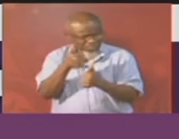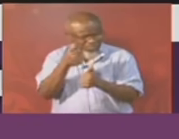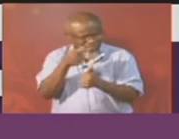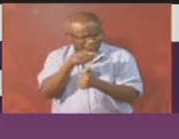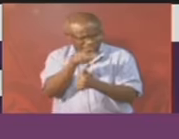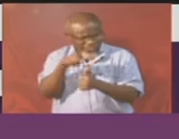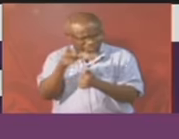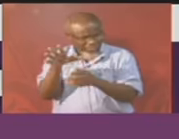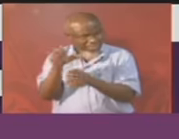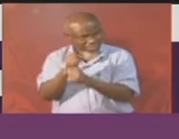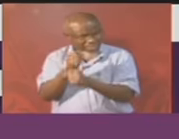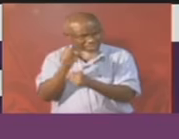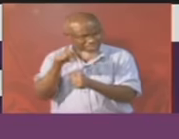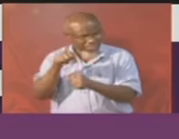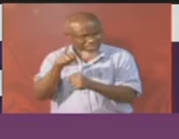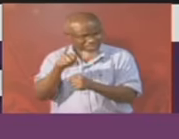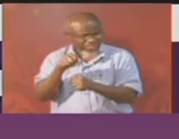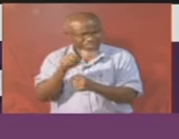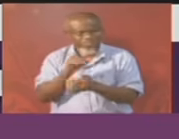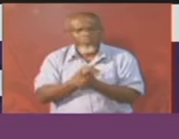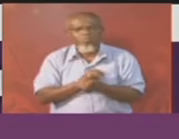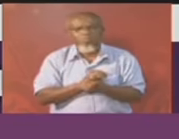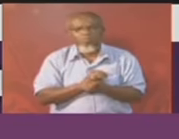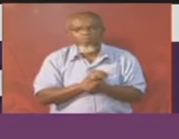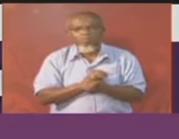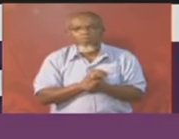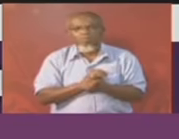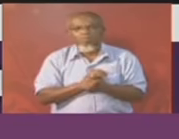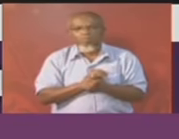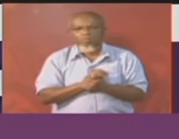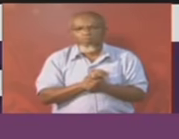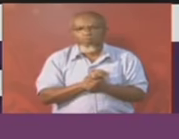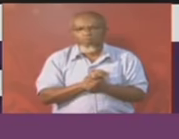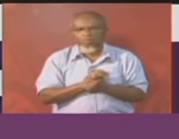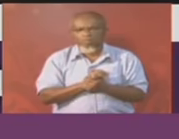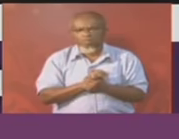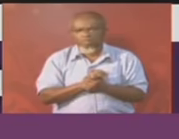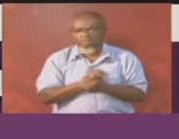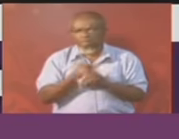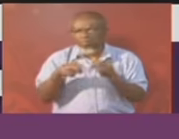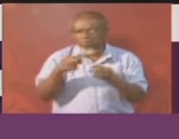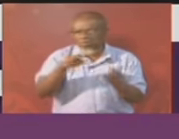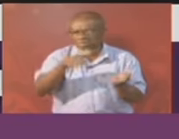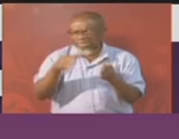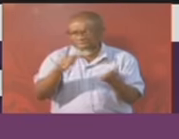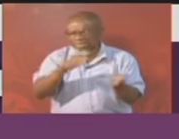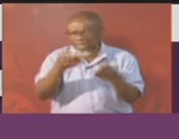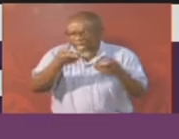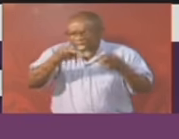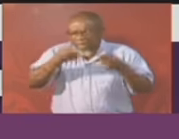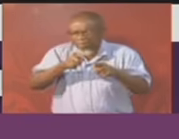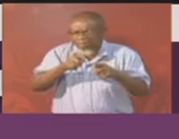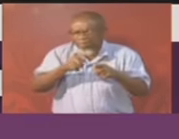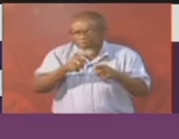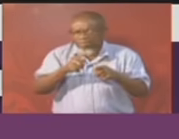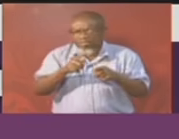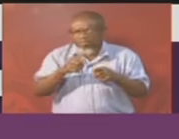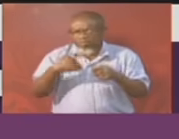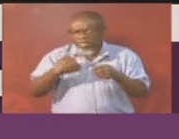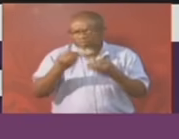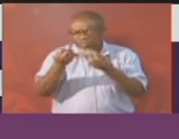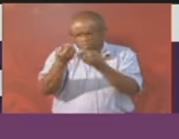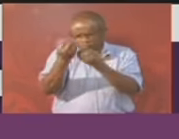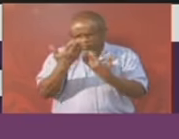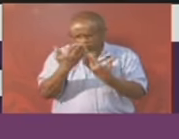related to the deaths that have occurred. Do we have data on how many would have died in the ICU, the HDU,